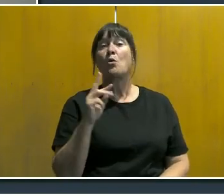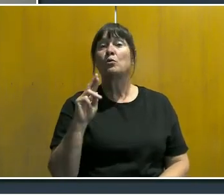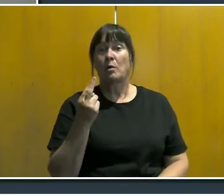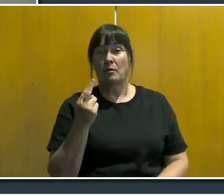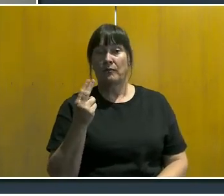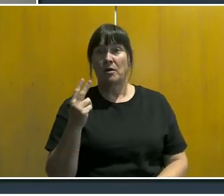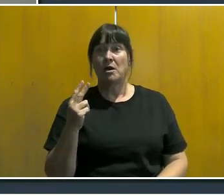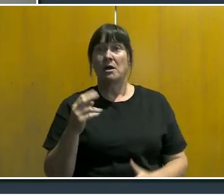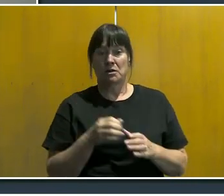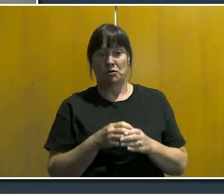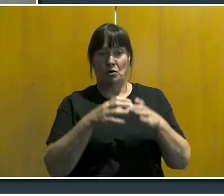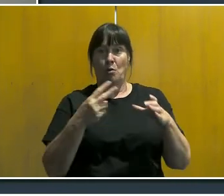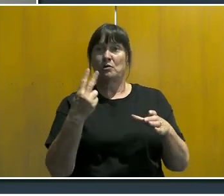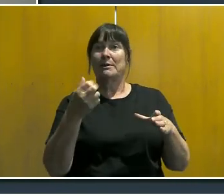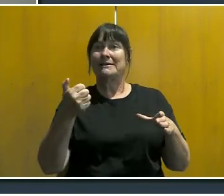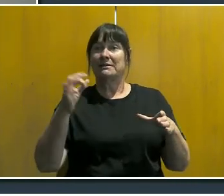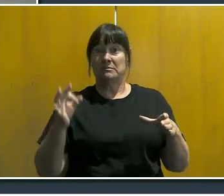grown by 26%.